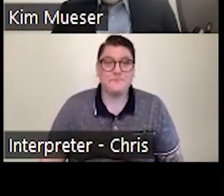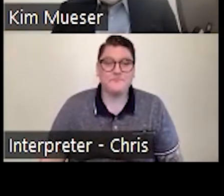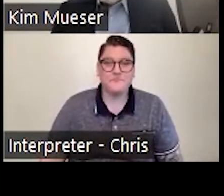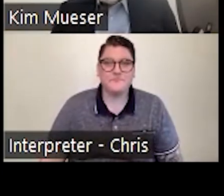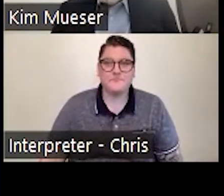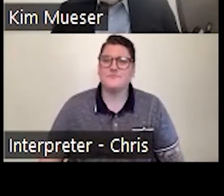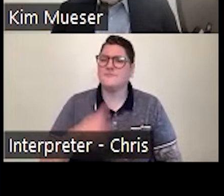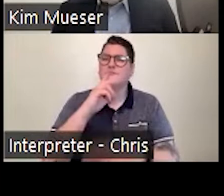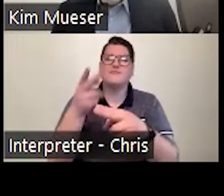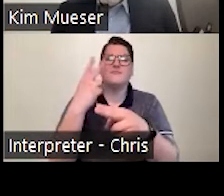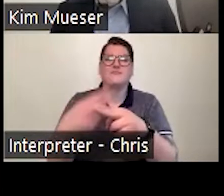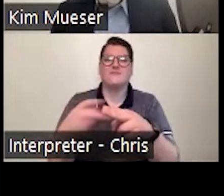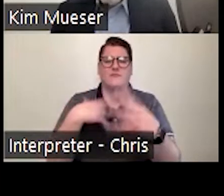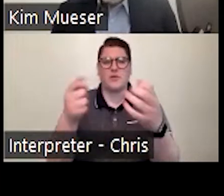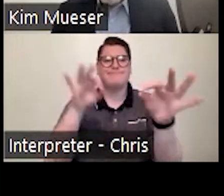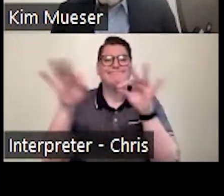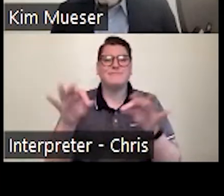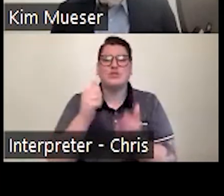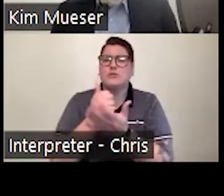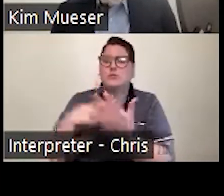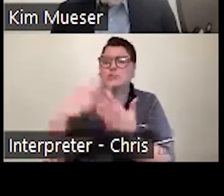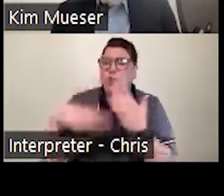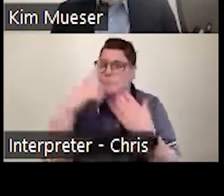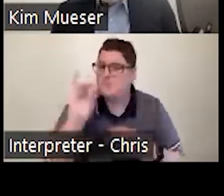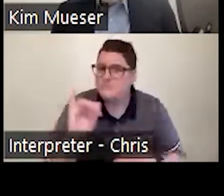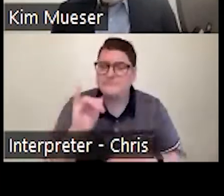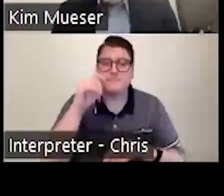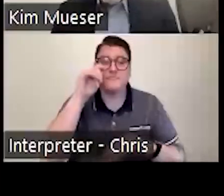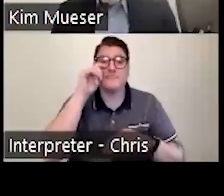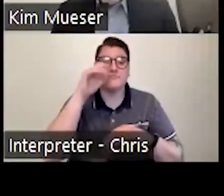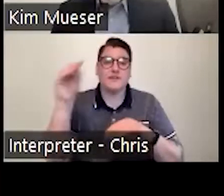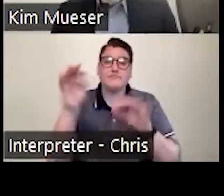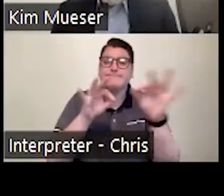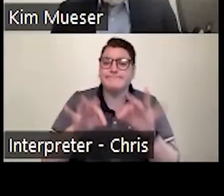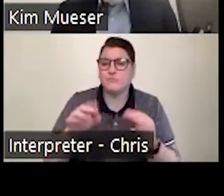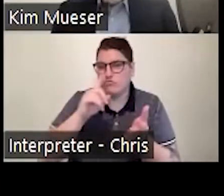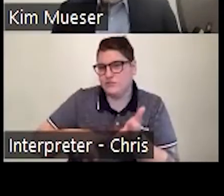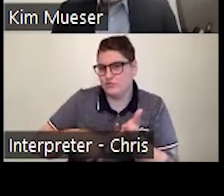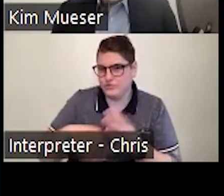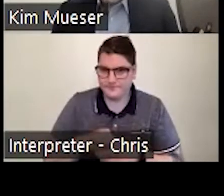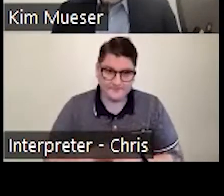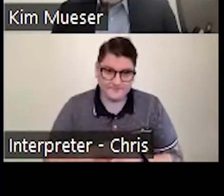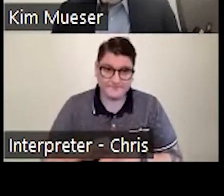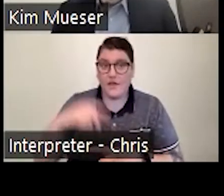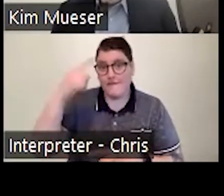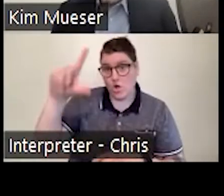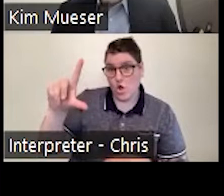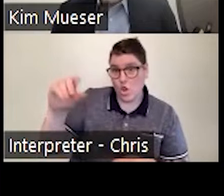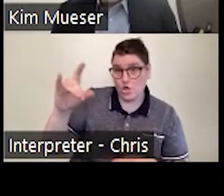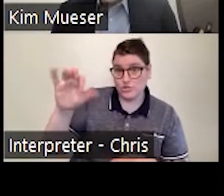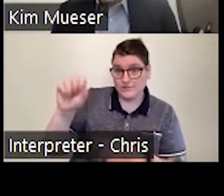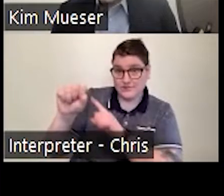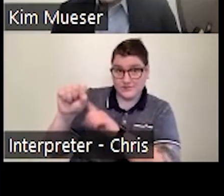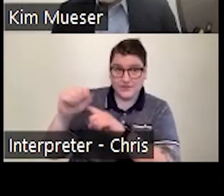run you down what the treatment program is about and a little bit on the research. So in terms of logistics, we developed